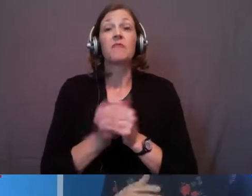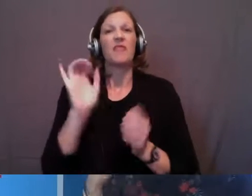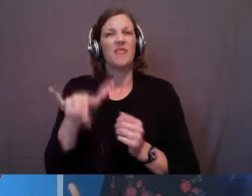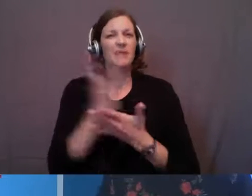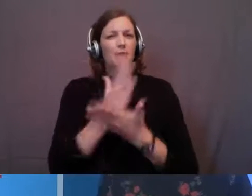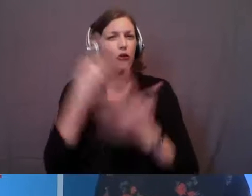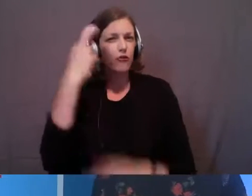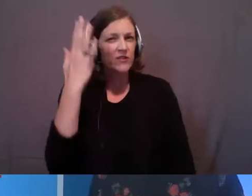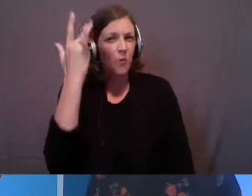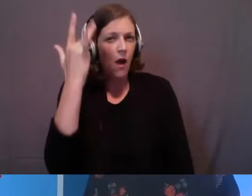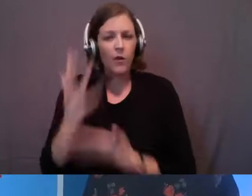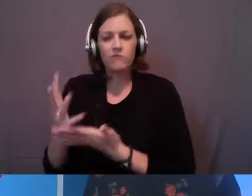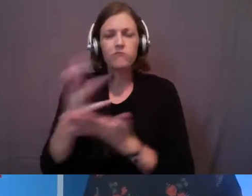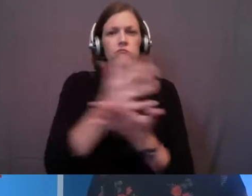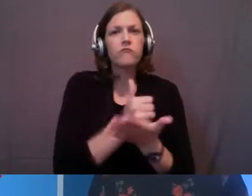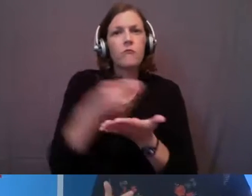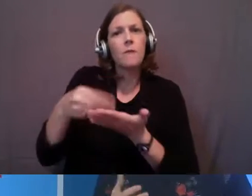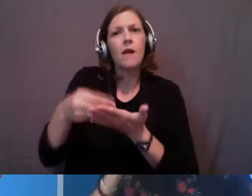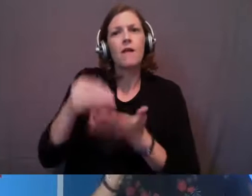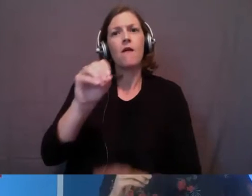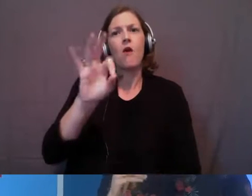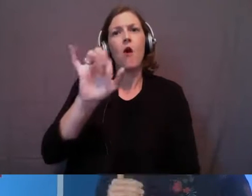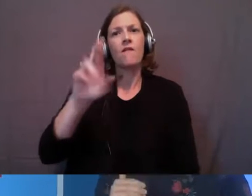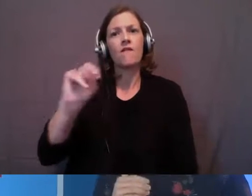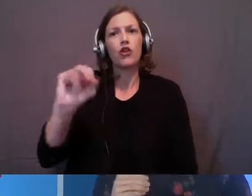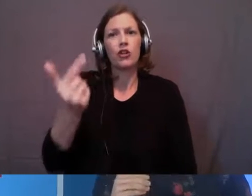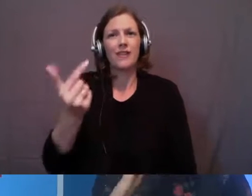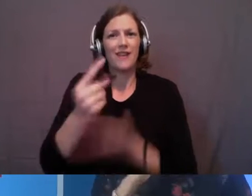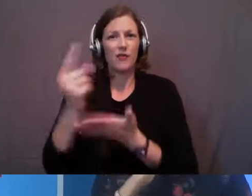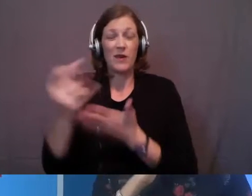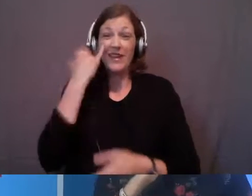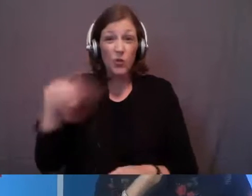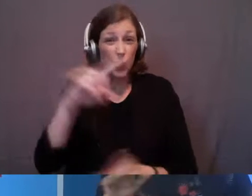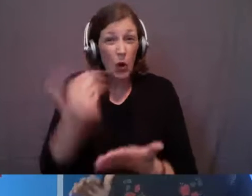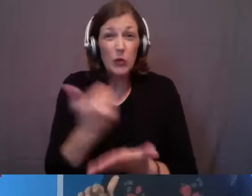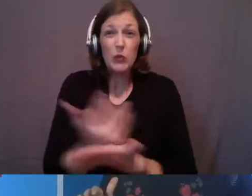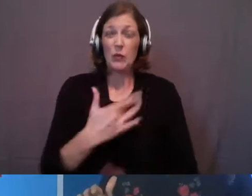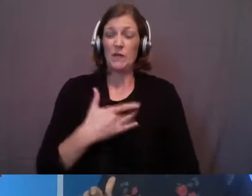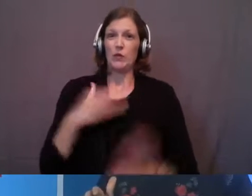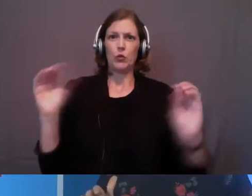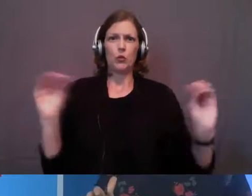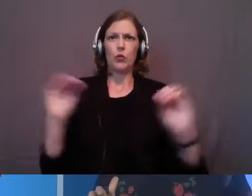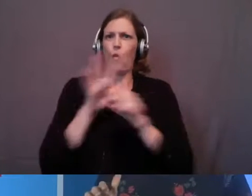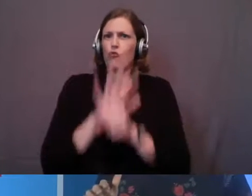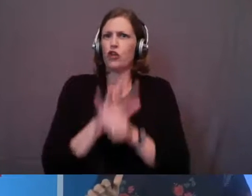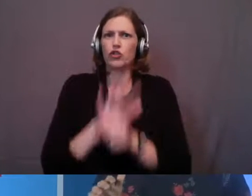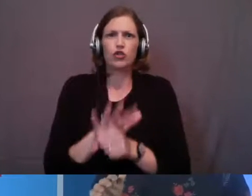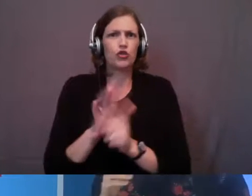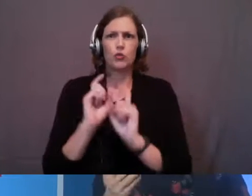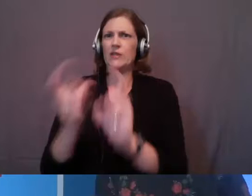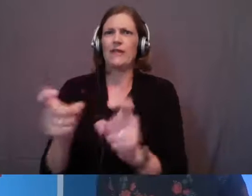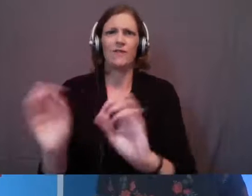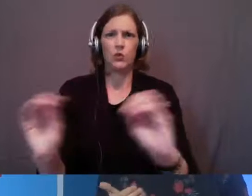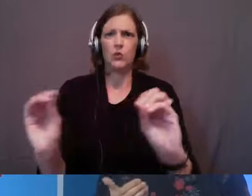we take an offering every single week. So if you're new to Gateway, please feel no obligation whatsoever to